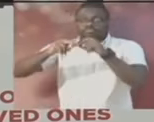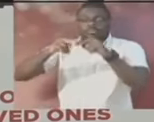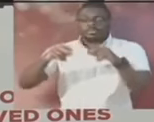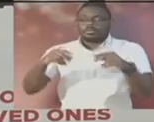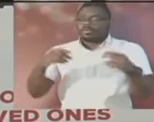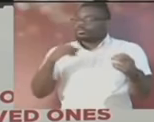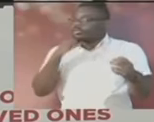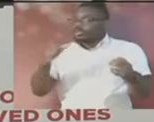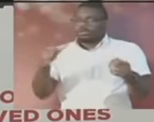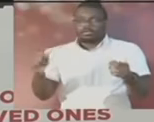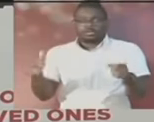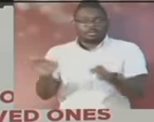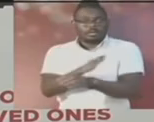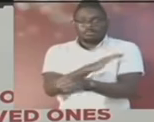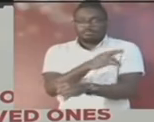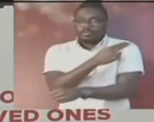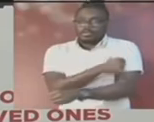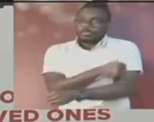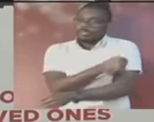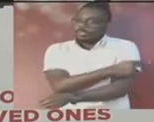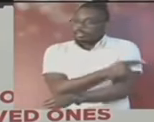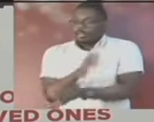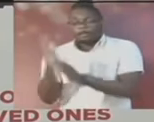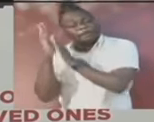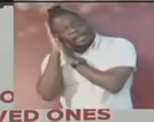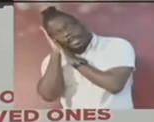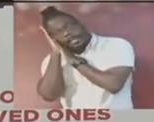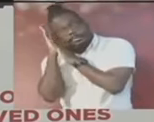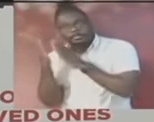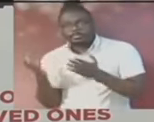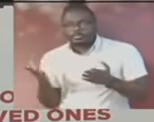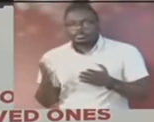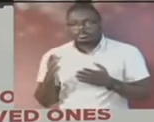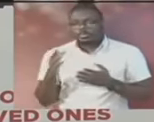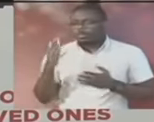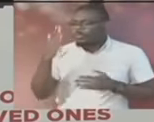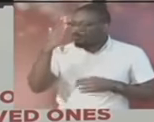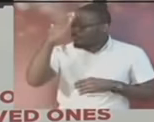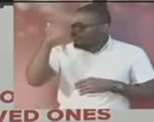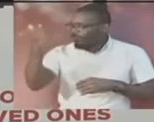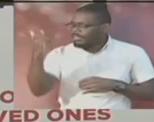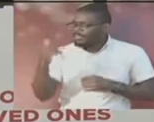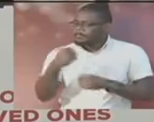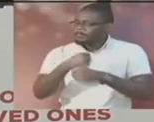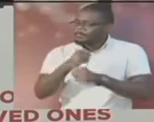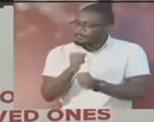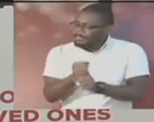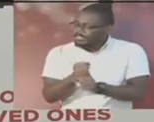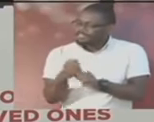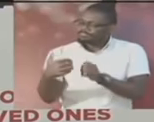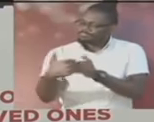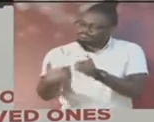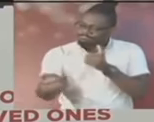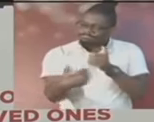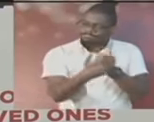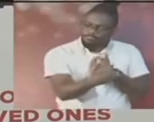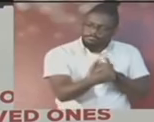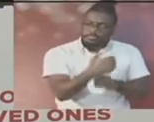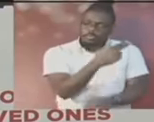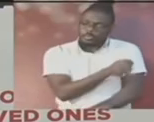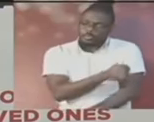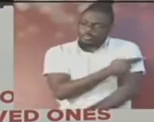system. The parallel healthcare system was instituted on March 12, 2021, with 2 beds